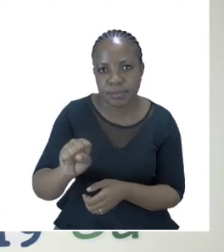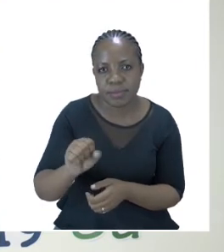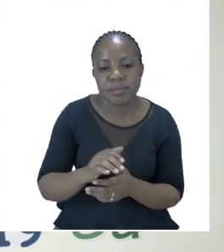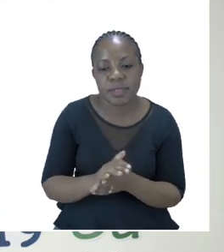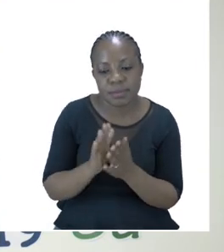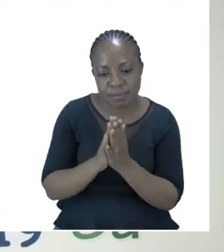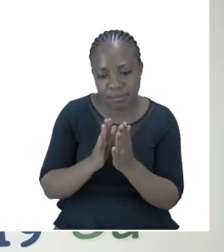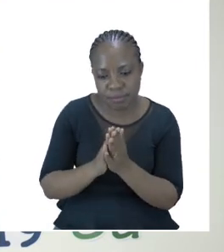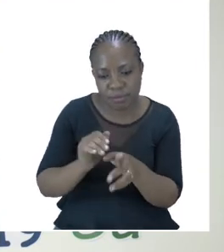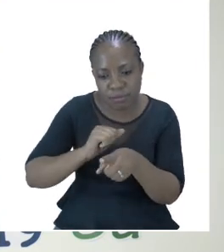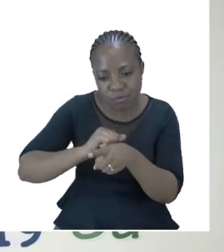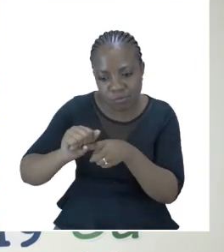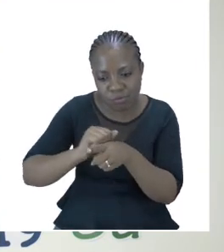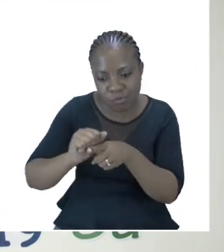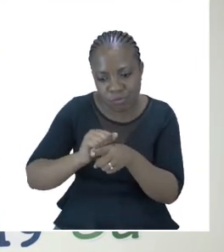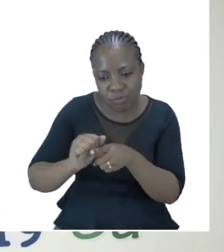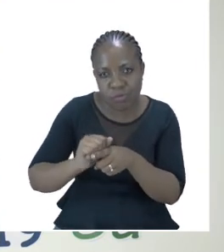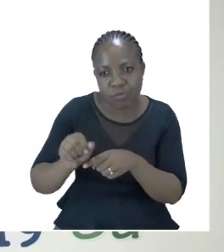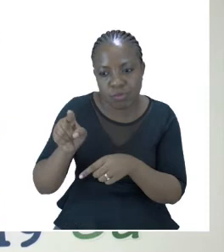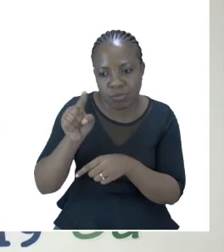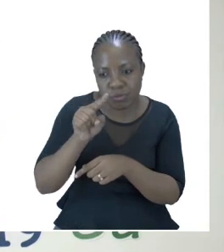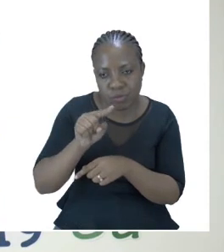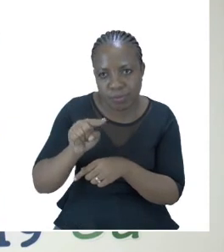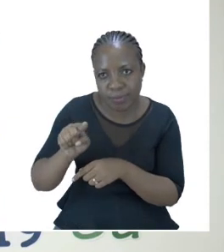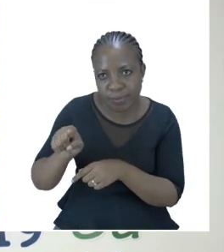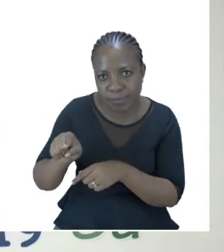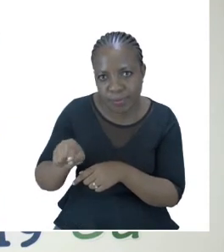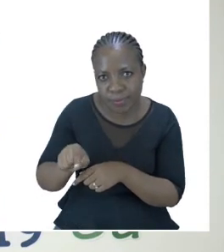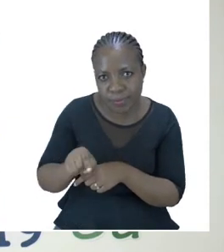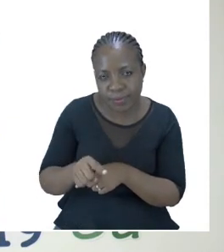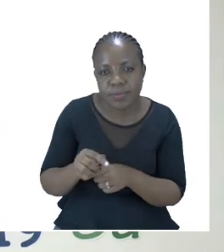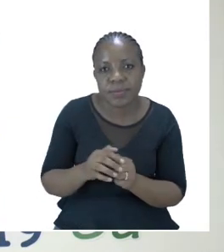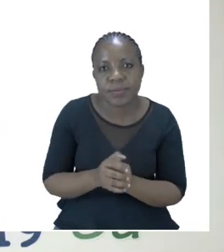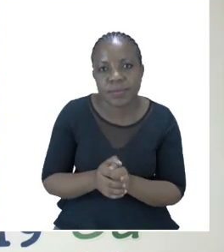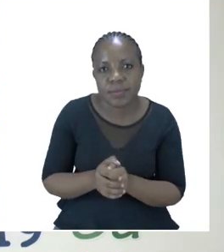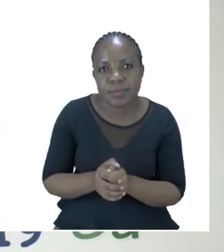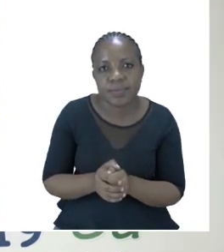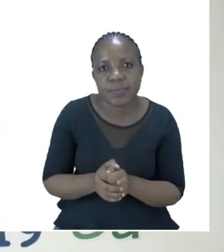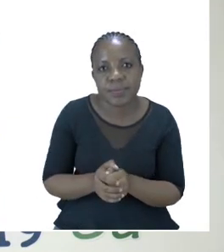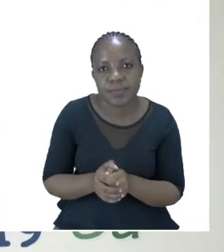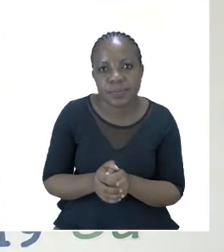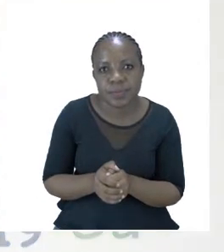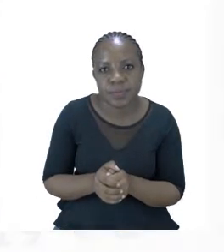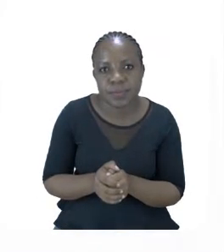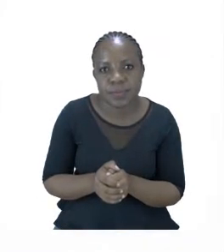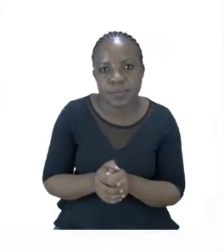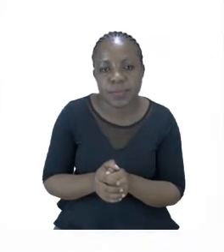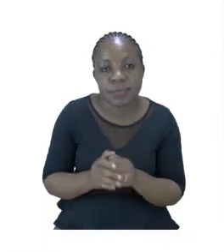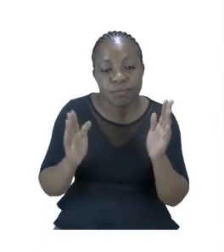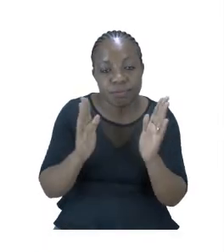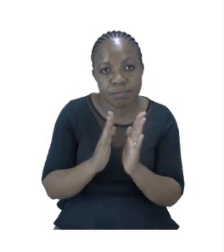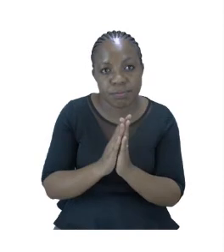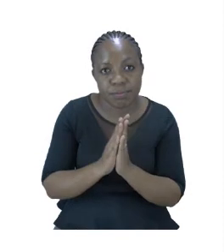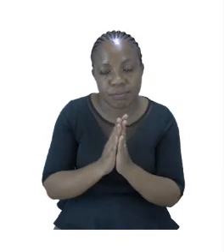practicing tracing. Let's now continue on our exercise. Now in our booklet,